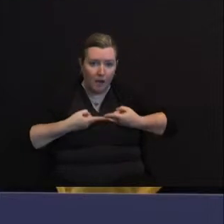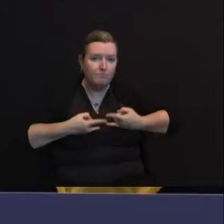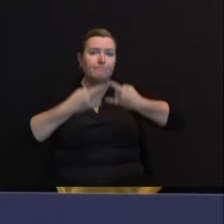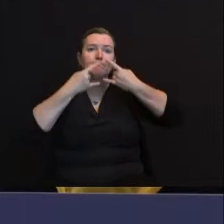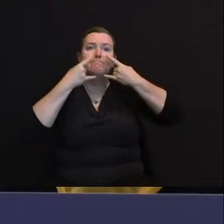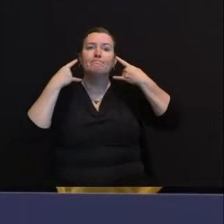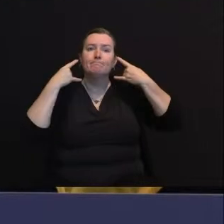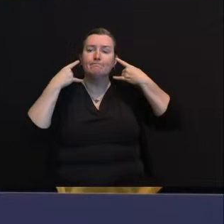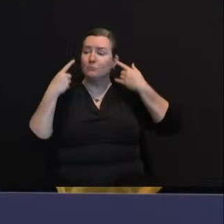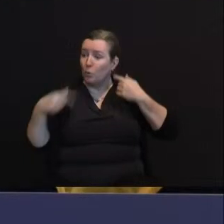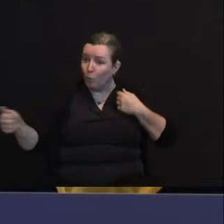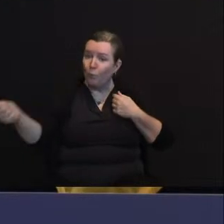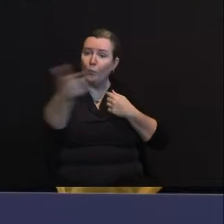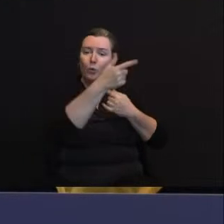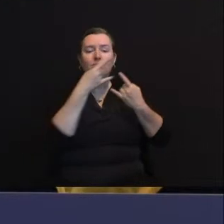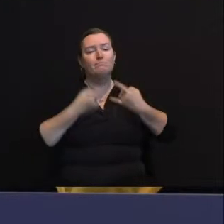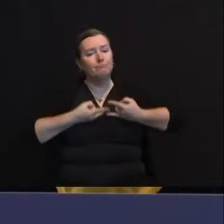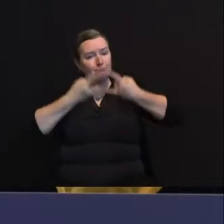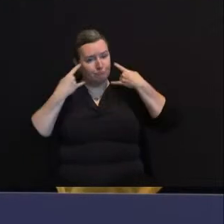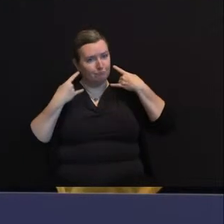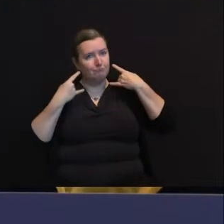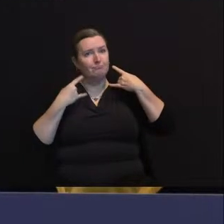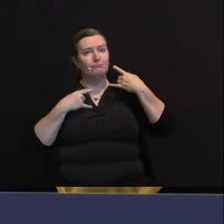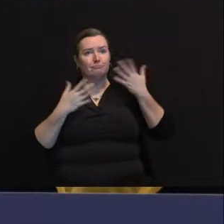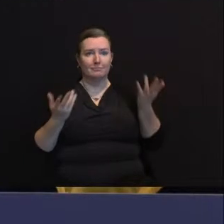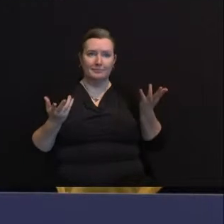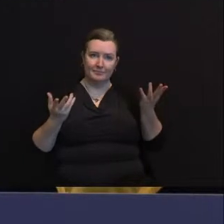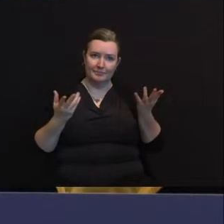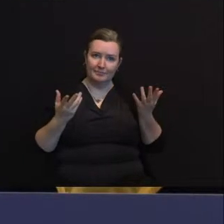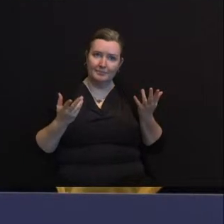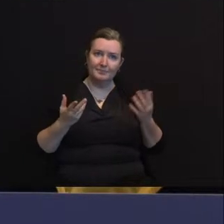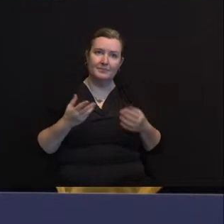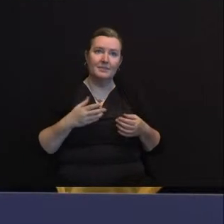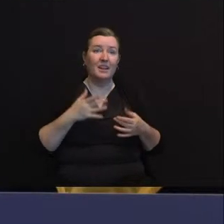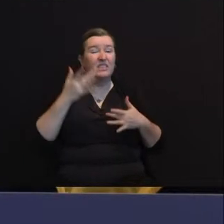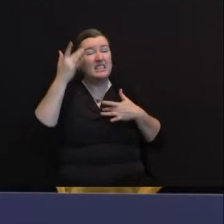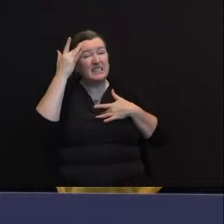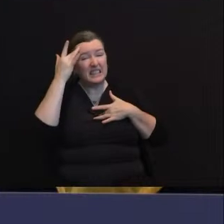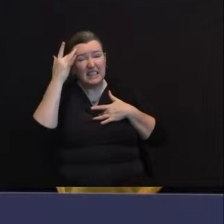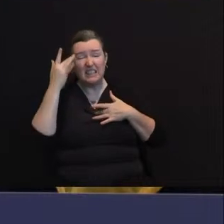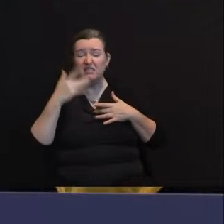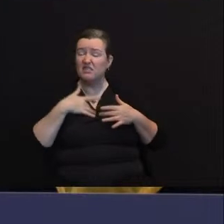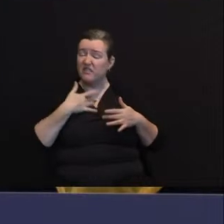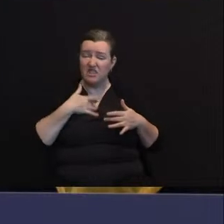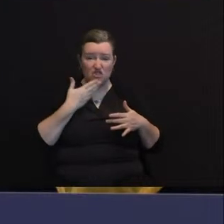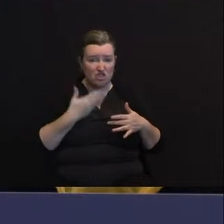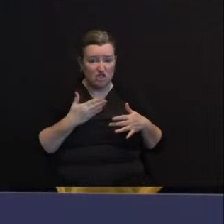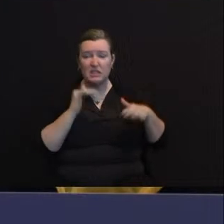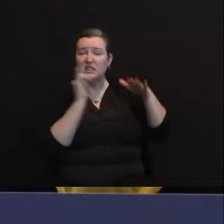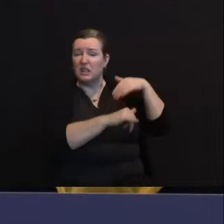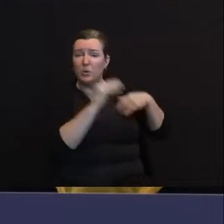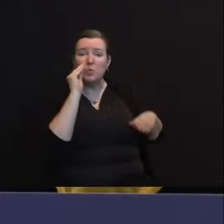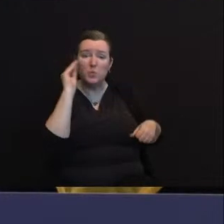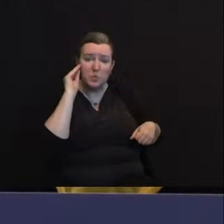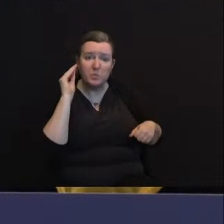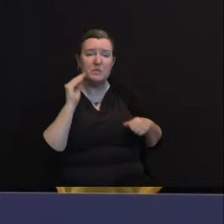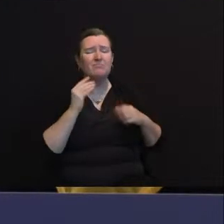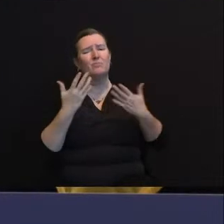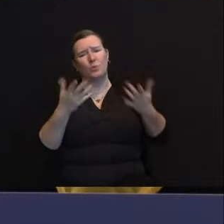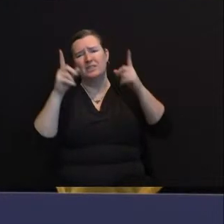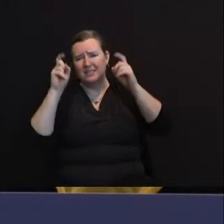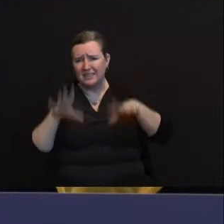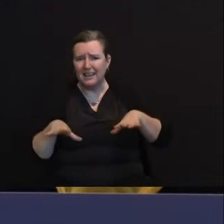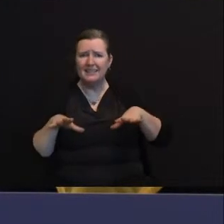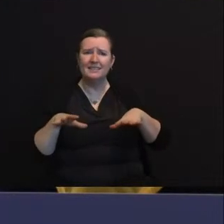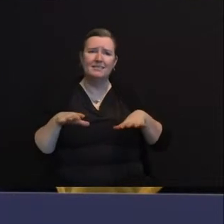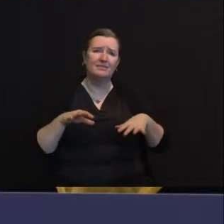water. It's taking yourself off the field for the reasons we've discussed. It's getting tested. And I would say especially